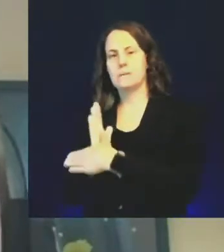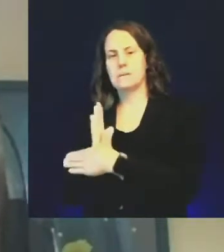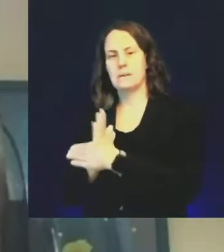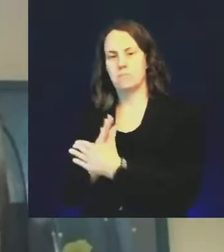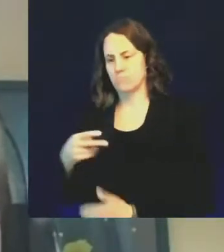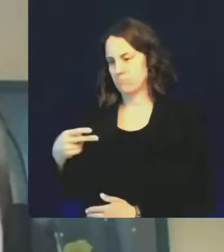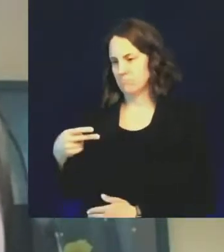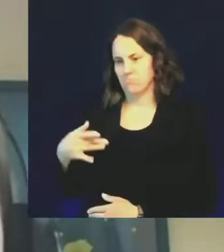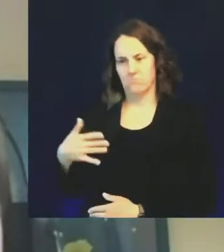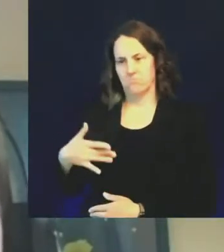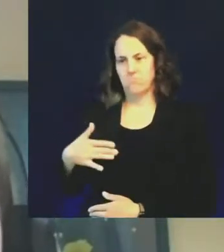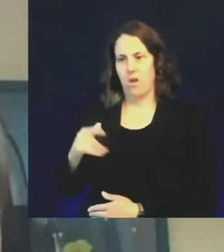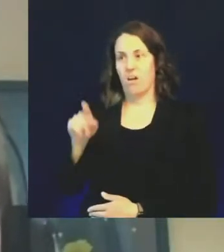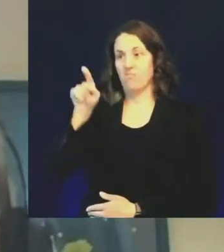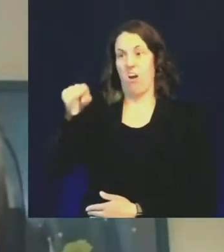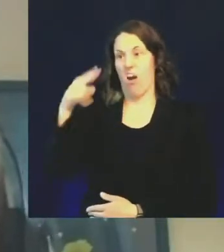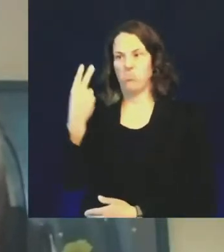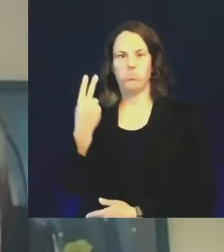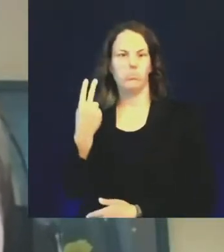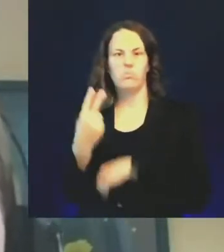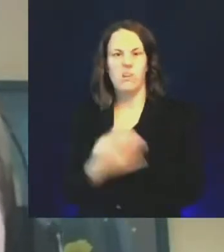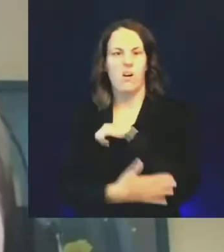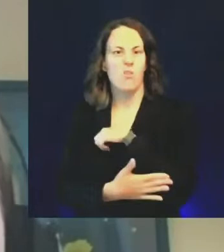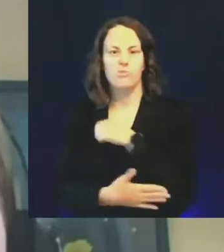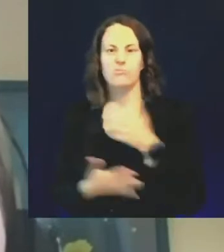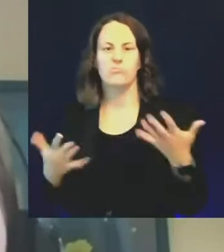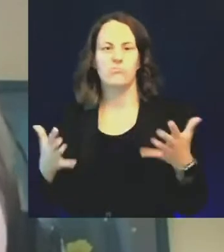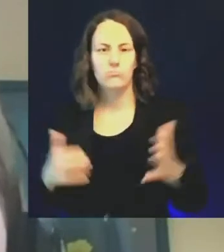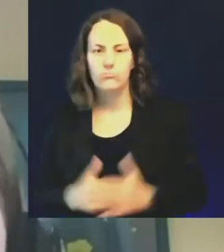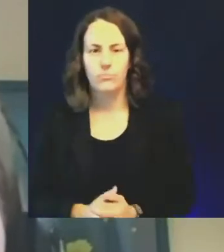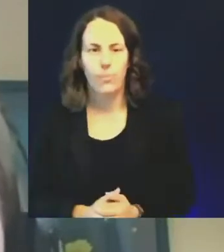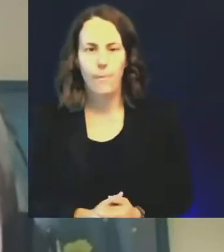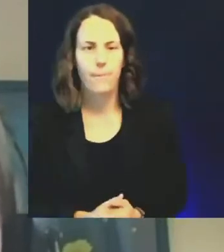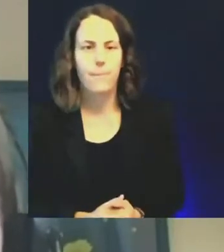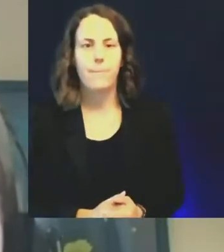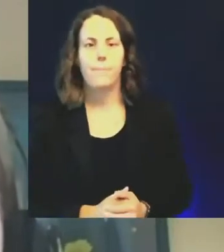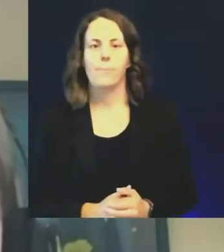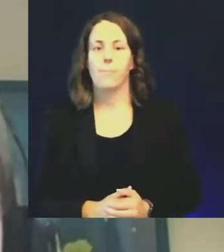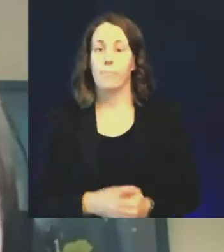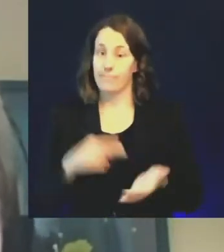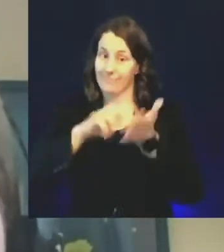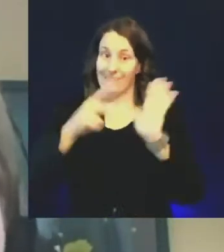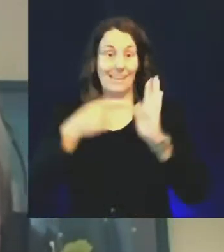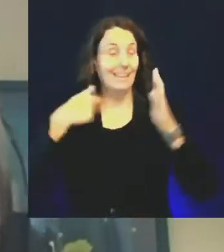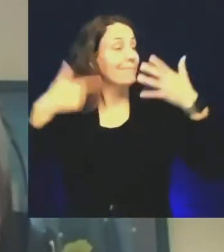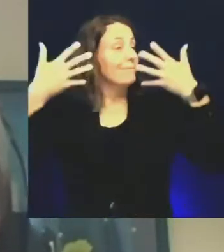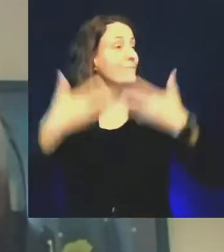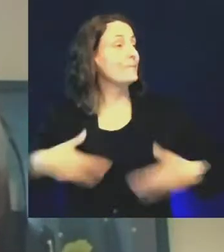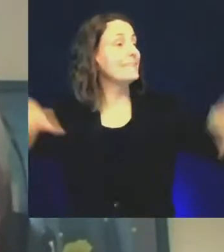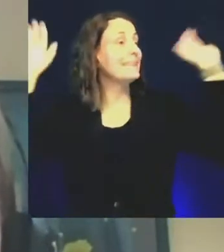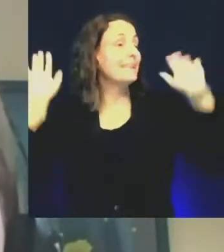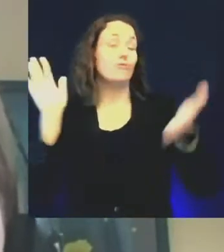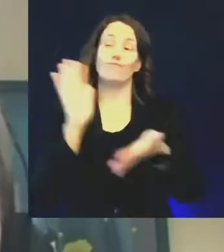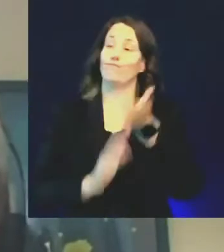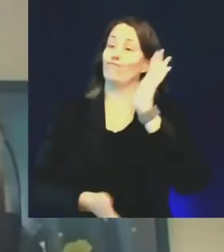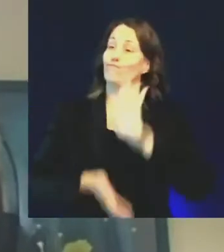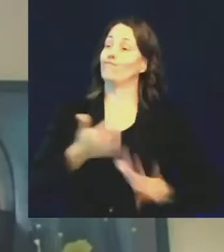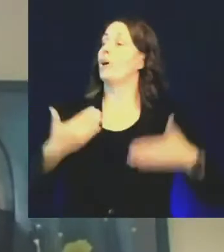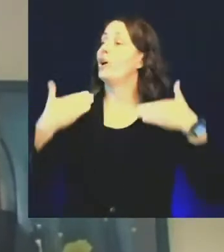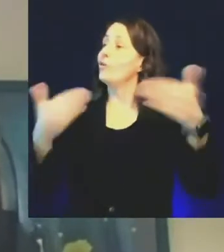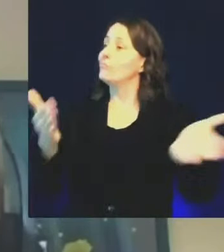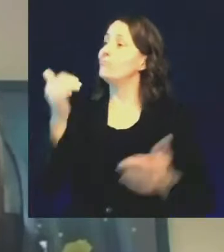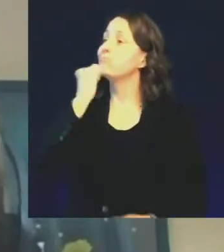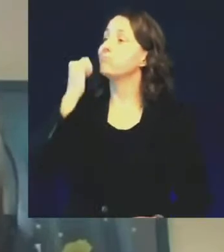about that news because we know from the sequencing that the State Lab of Hygiene is doing that we